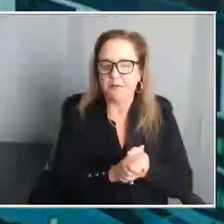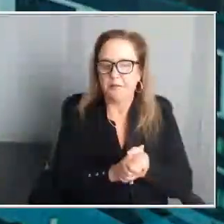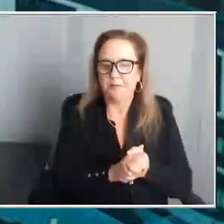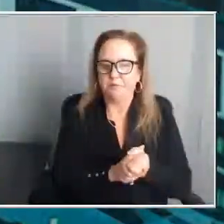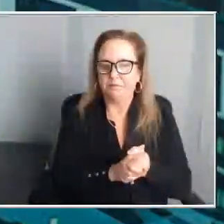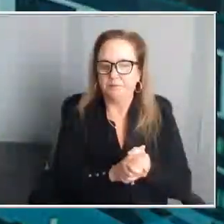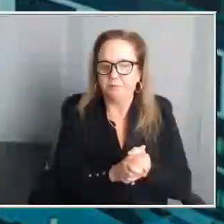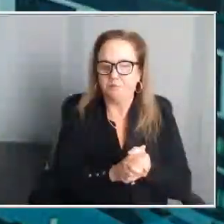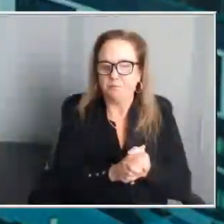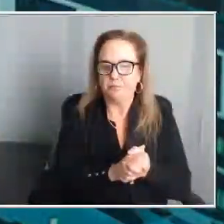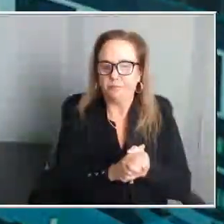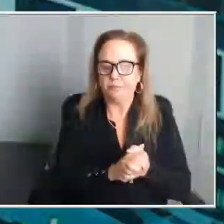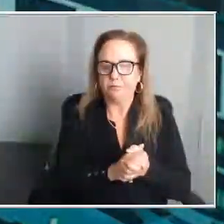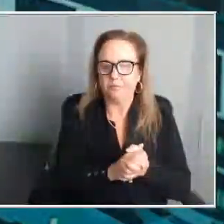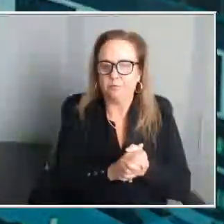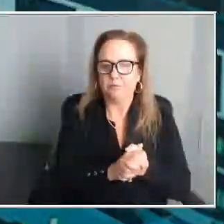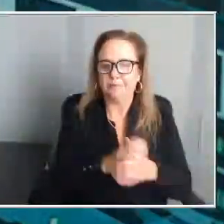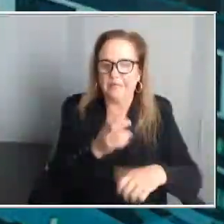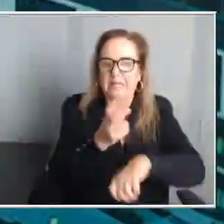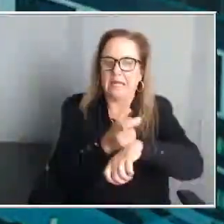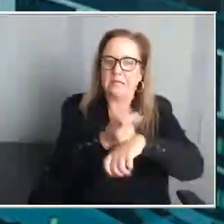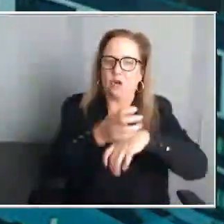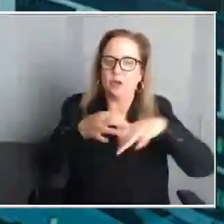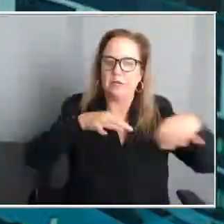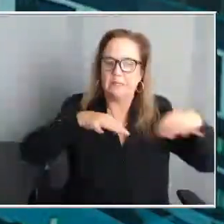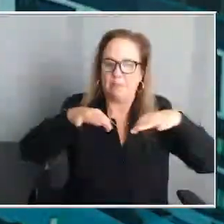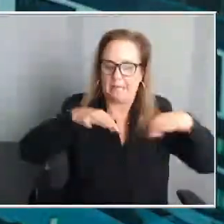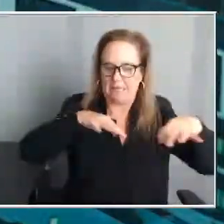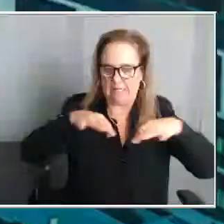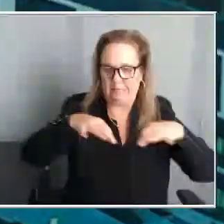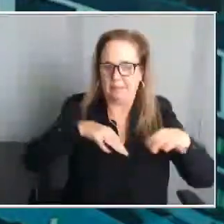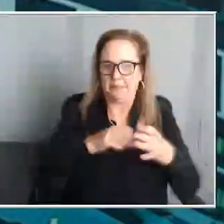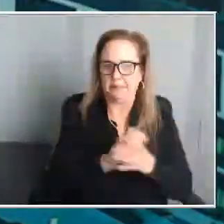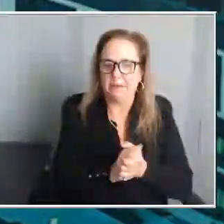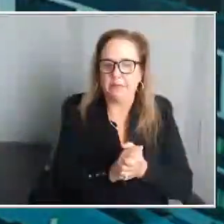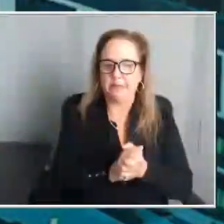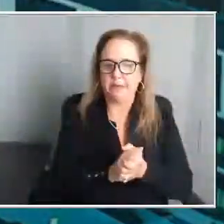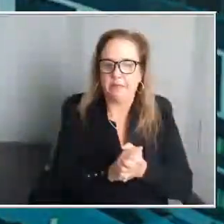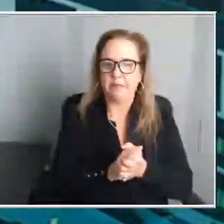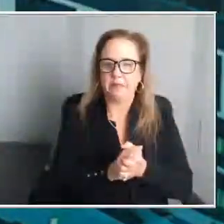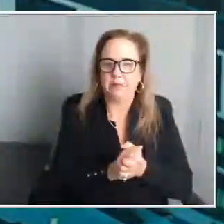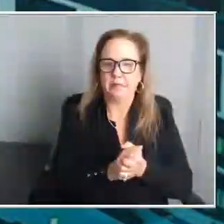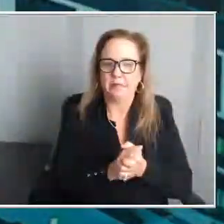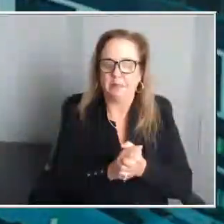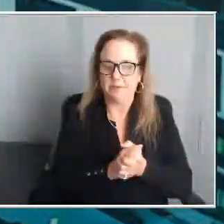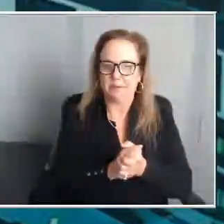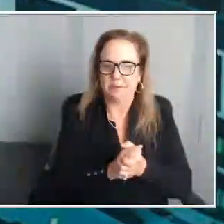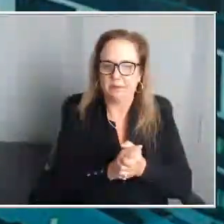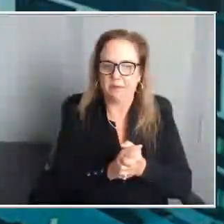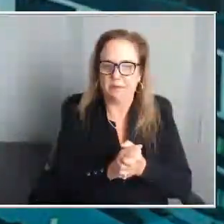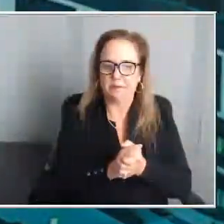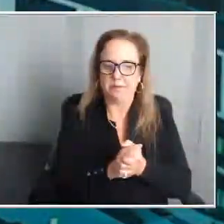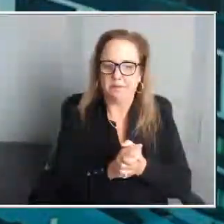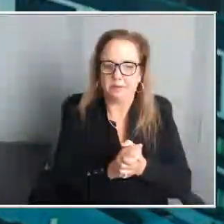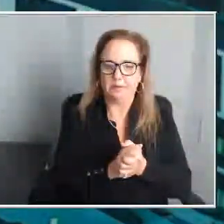it's kind of hard to explain. Why